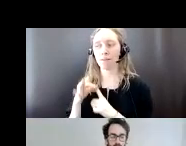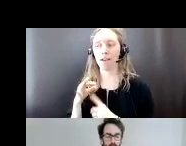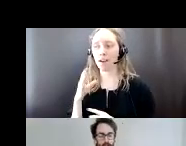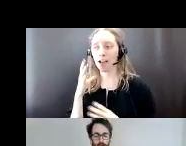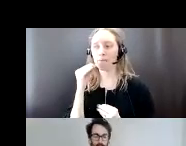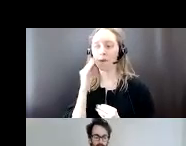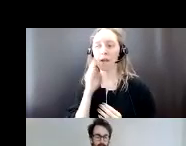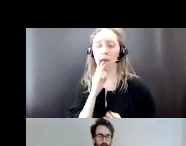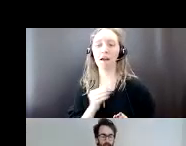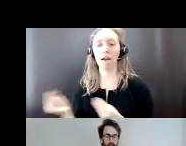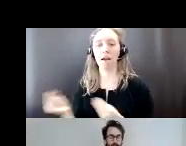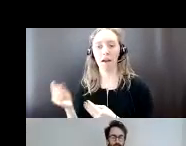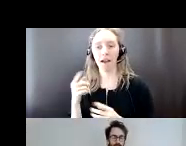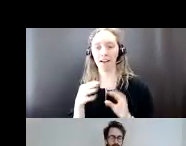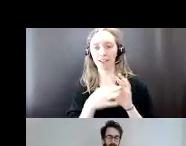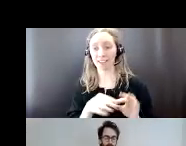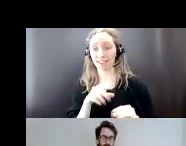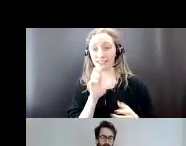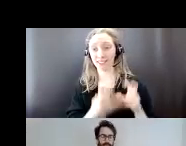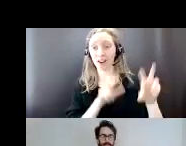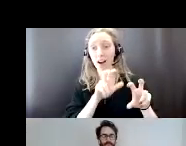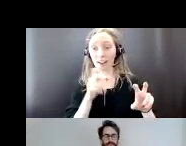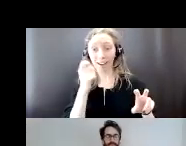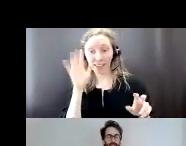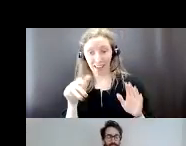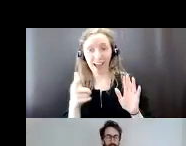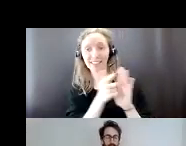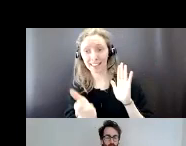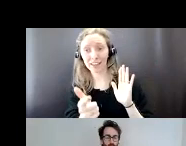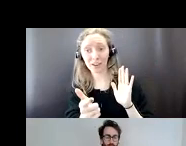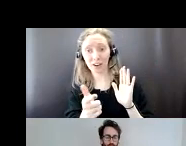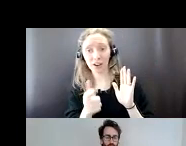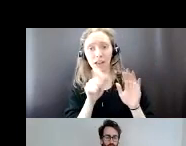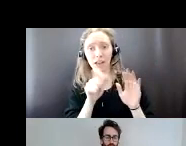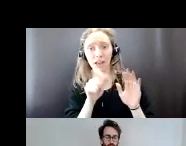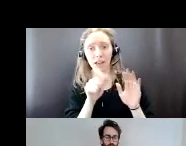what do we want you to do? We want you to protect yourself from